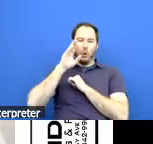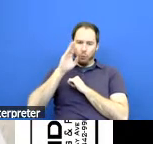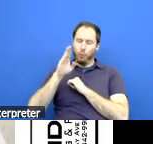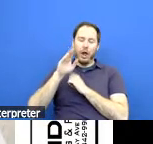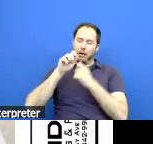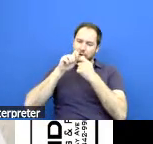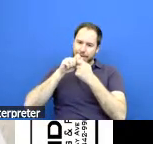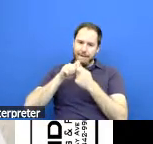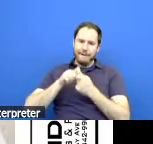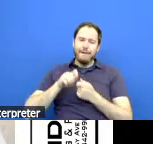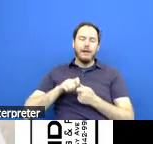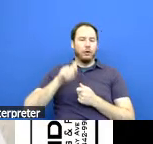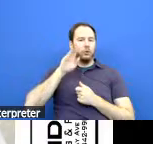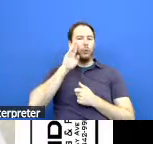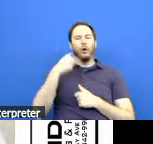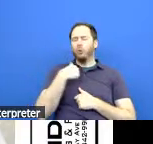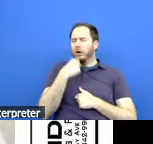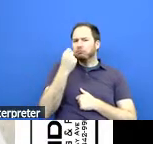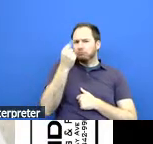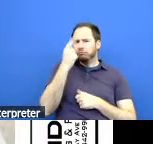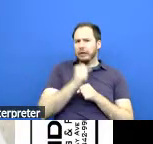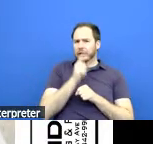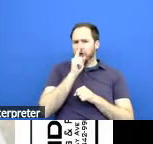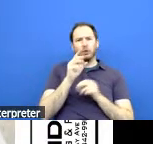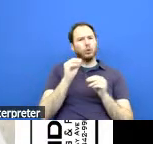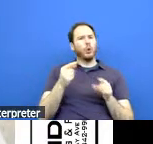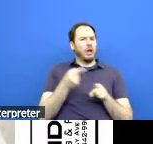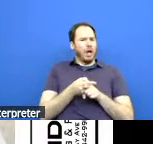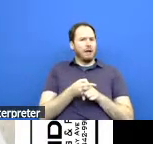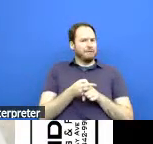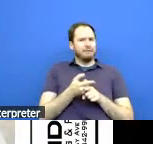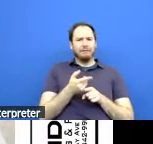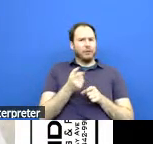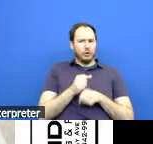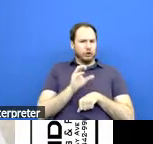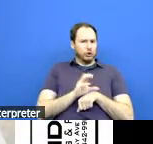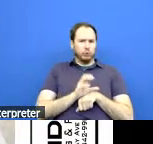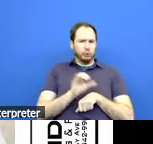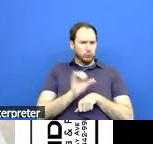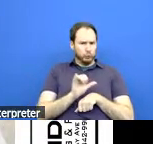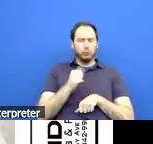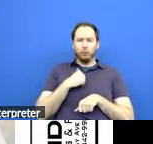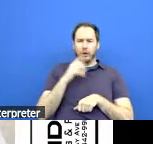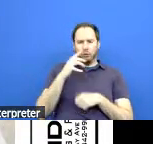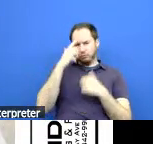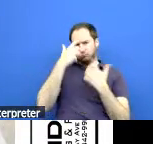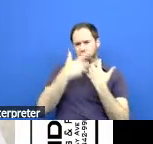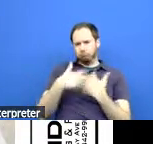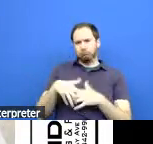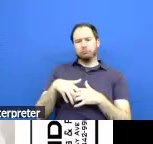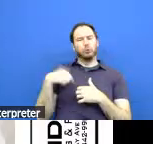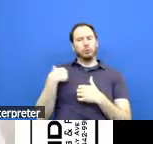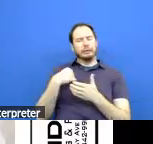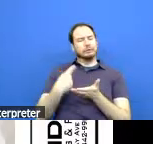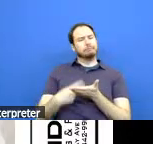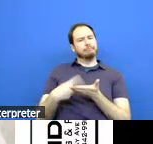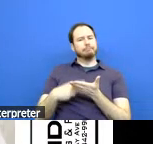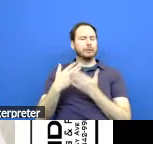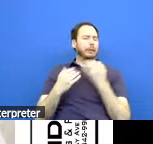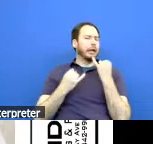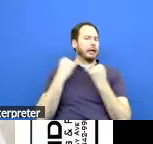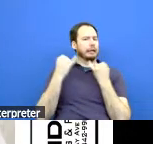that. And we understand too that we want to make sure we don't have any conflict points with the church, and we're going to work with them. We talked briefly about some